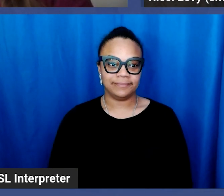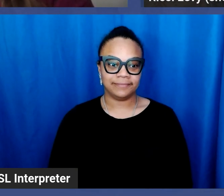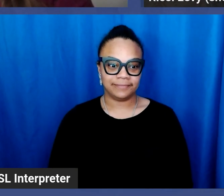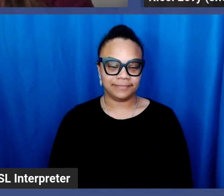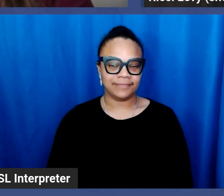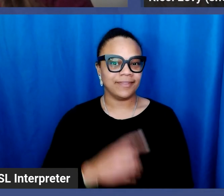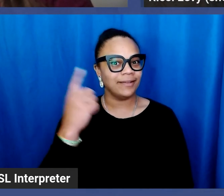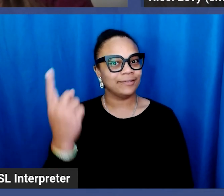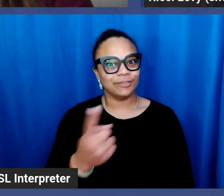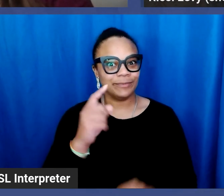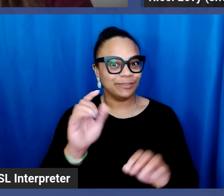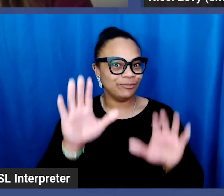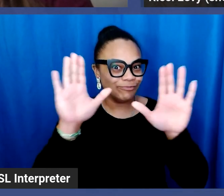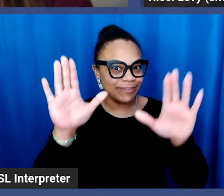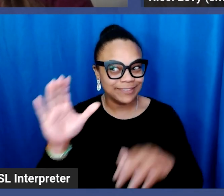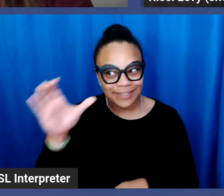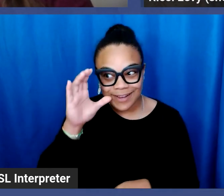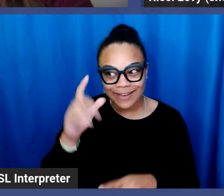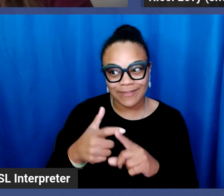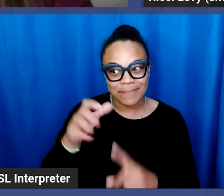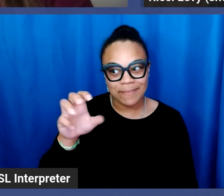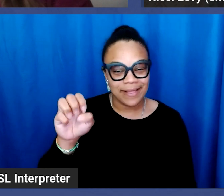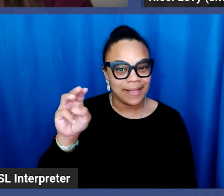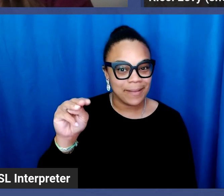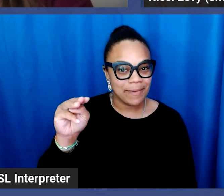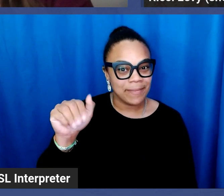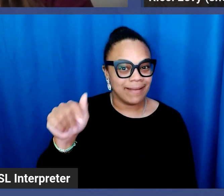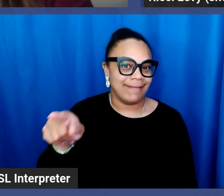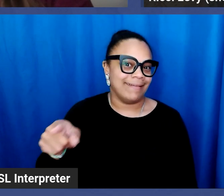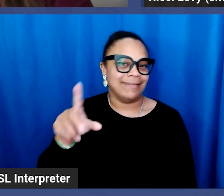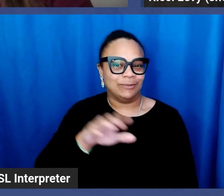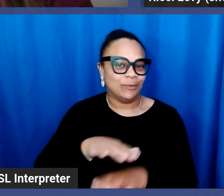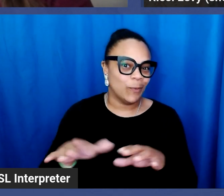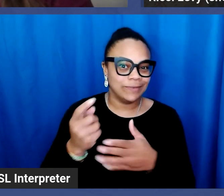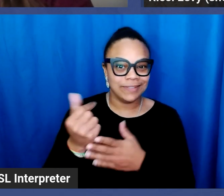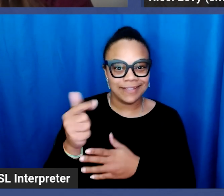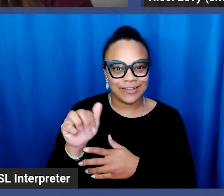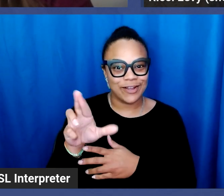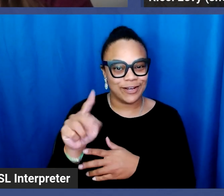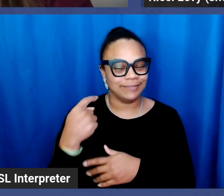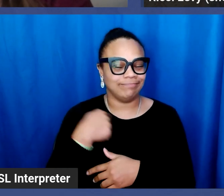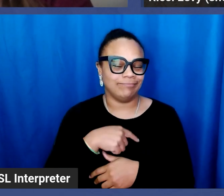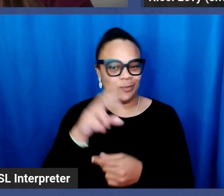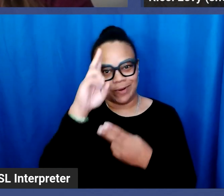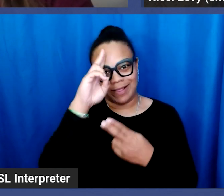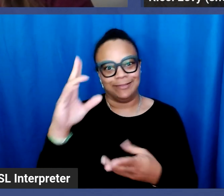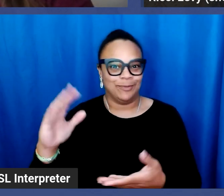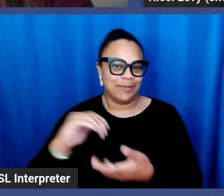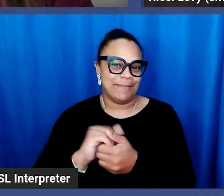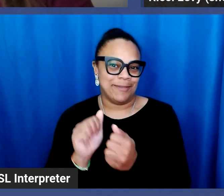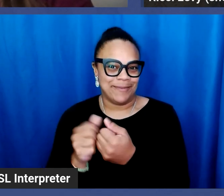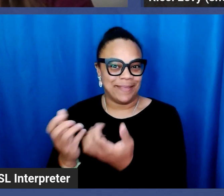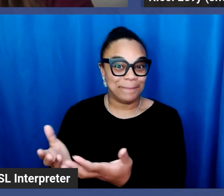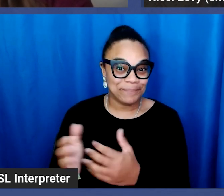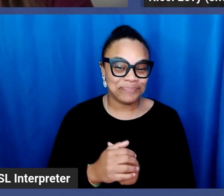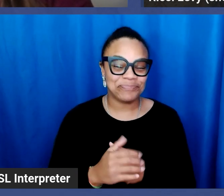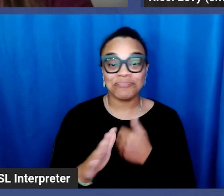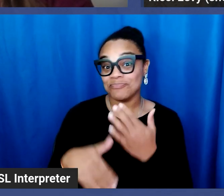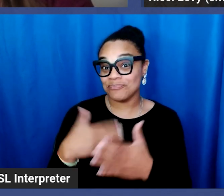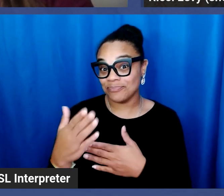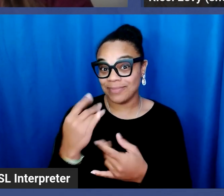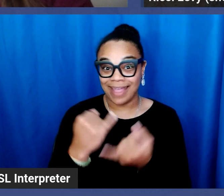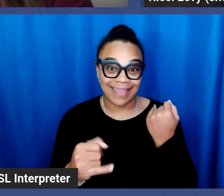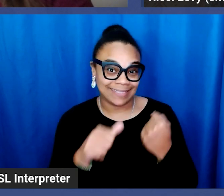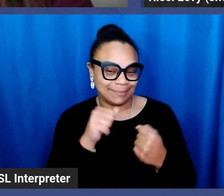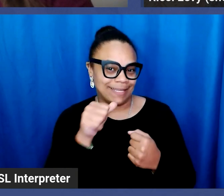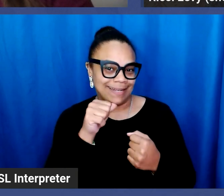It's always great to hear from Emma and Don't Delete Art. We're really honored to be in collaboration with them. And next up, last